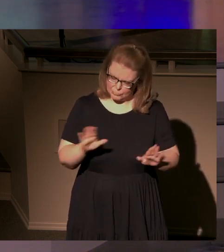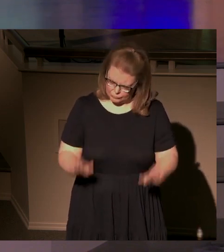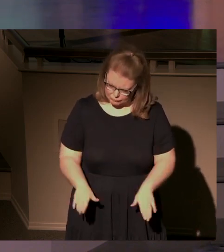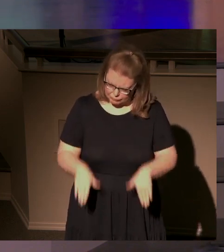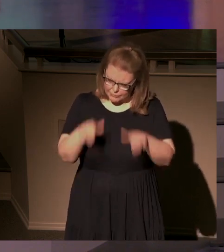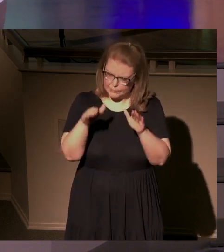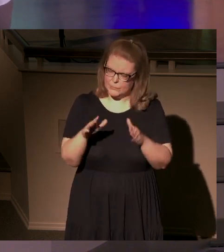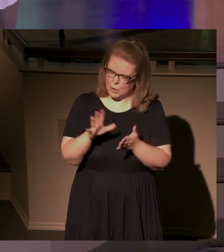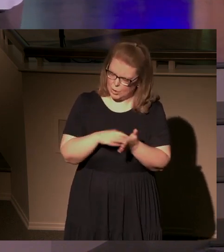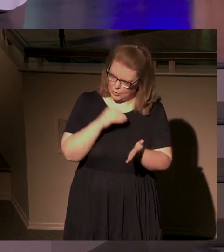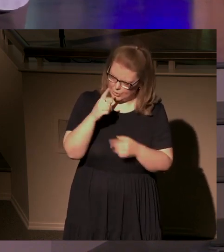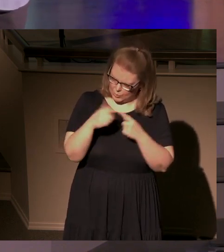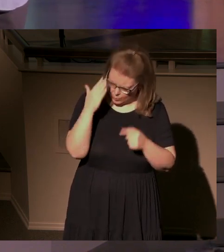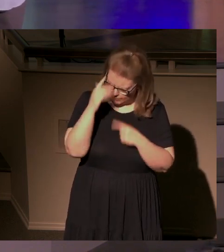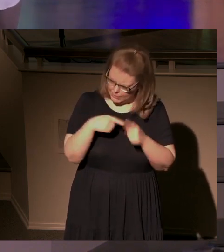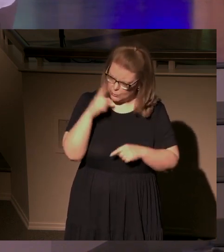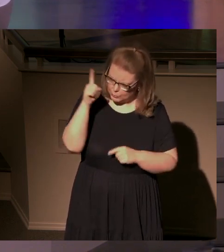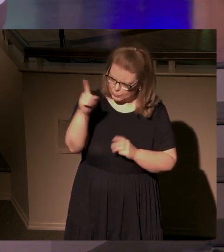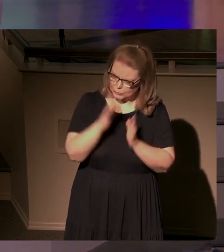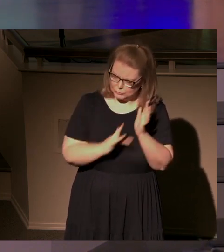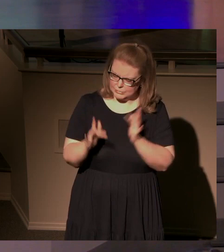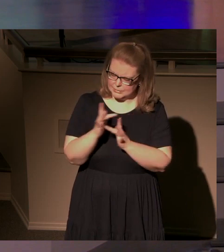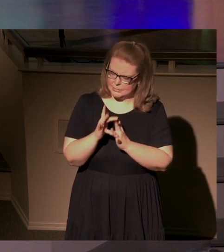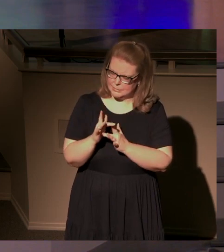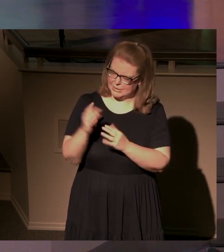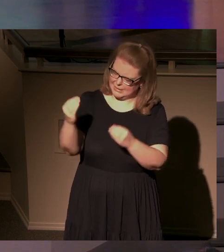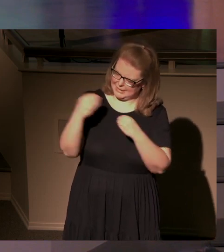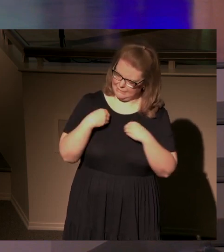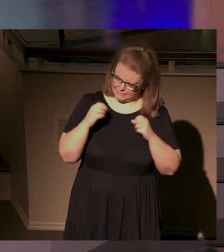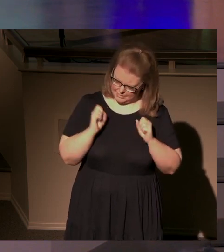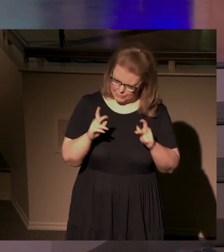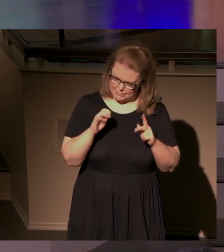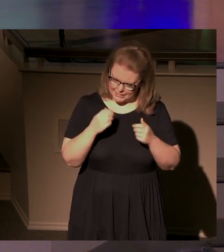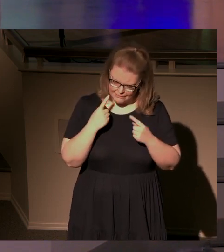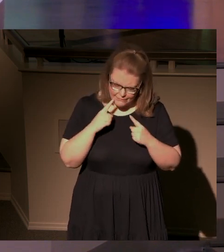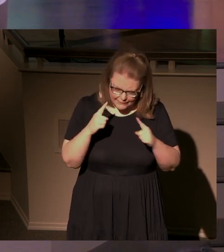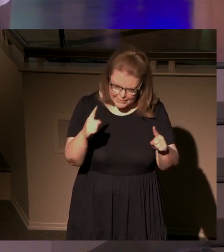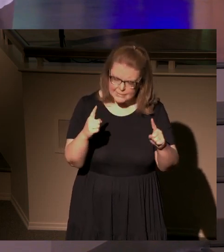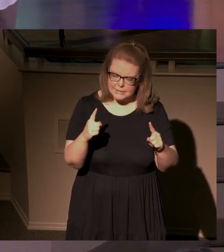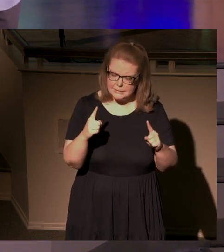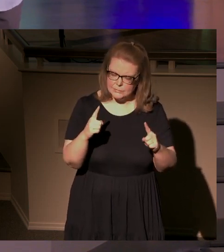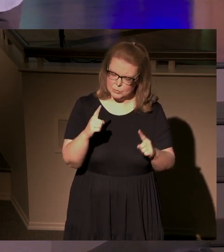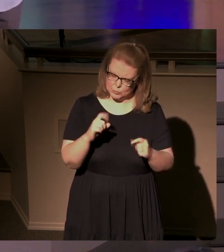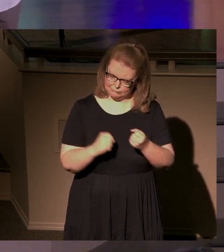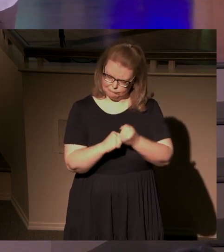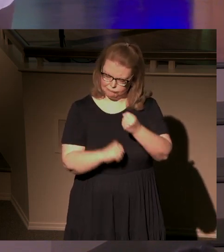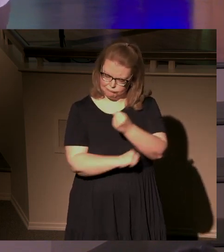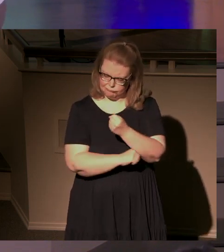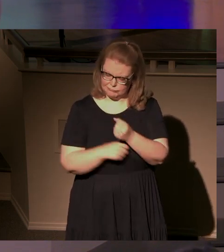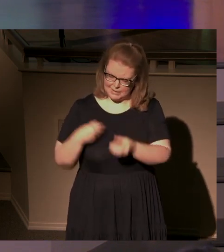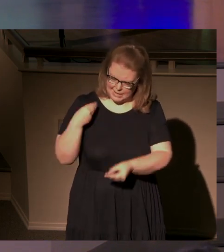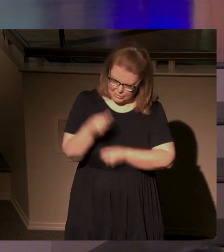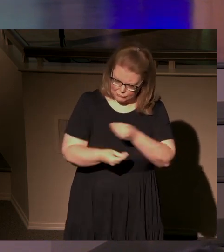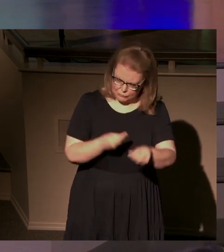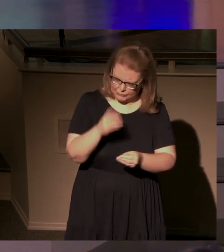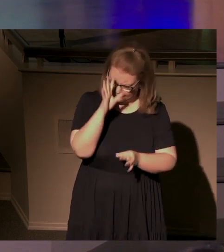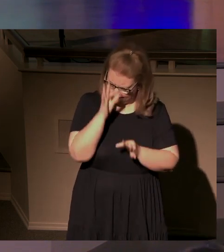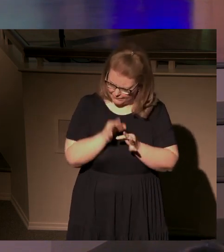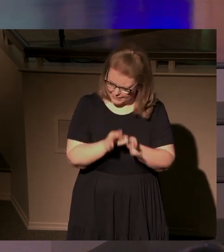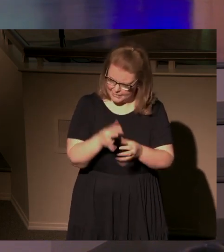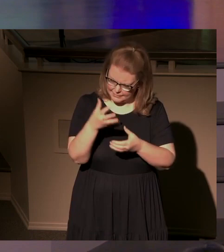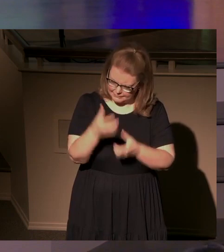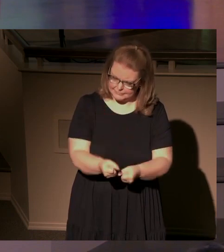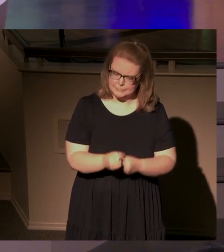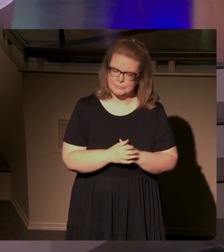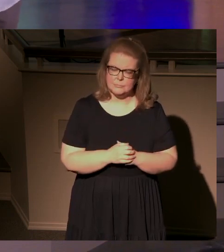know Jesus. Make us effective in building a heritage of faith. Lord, we're here